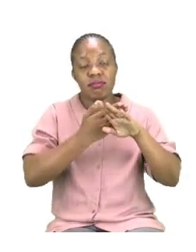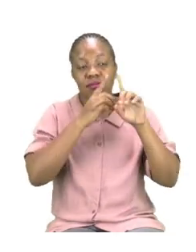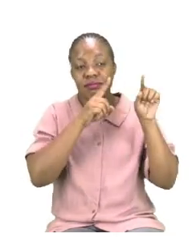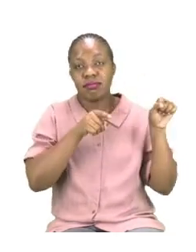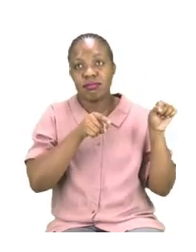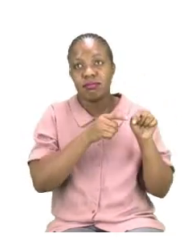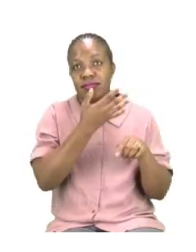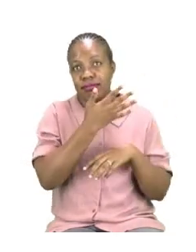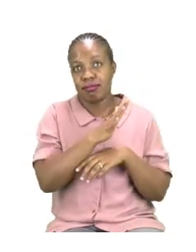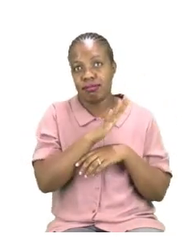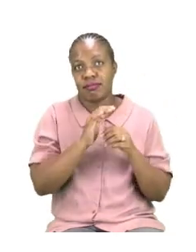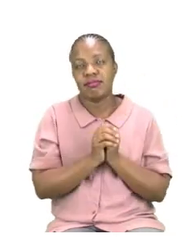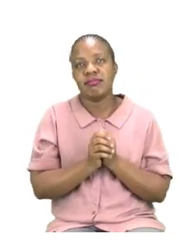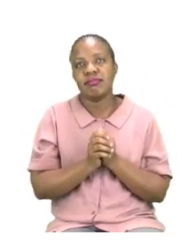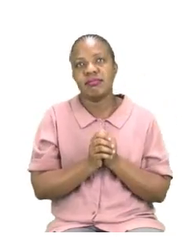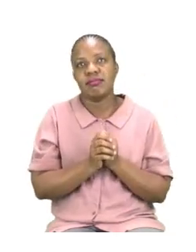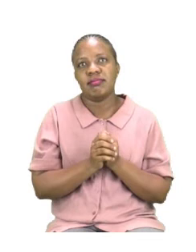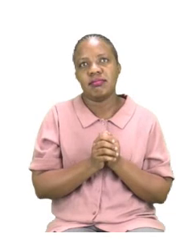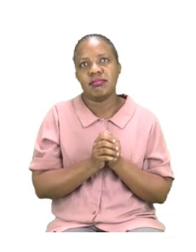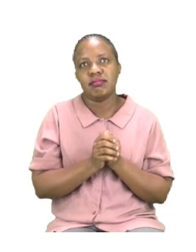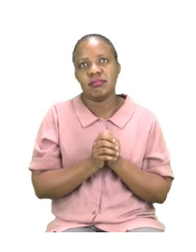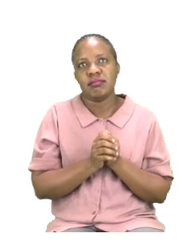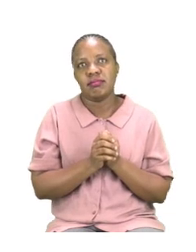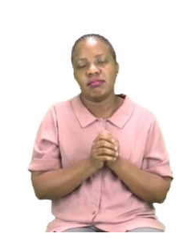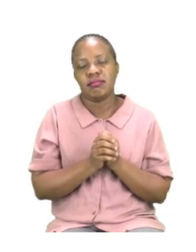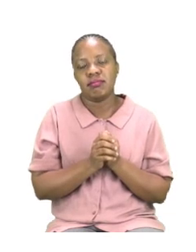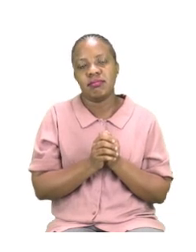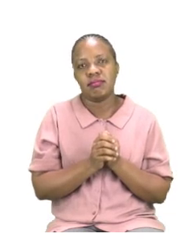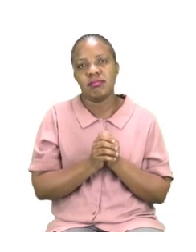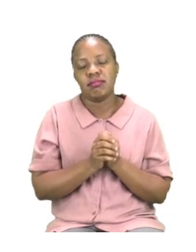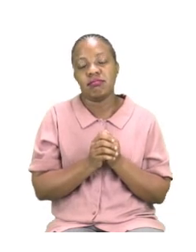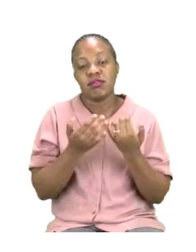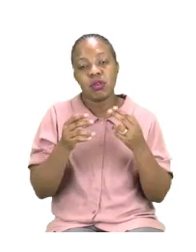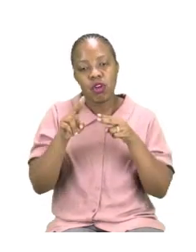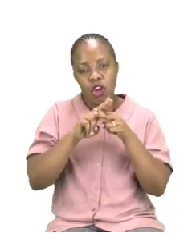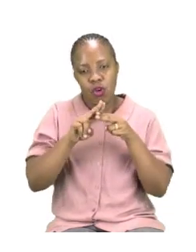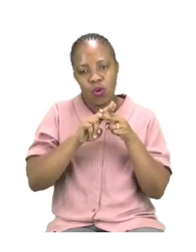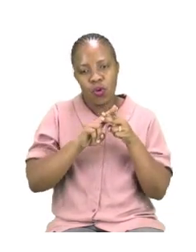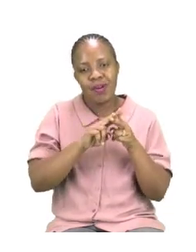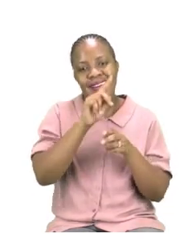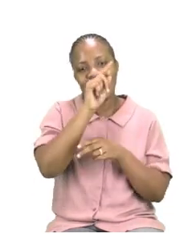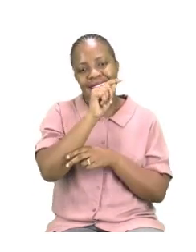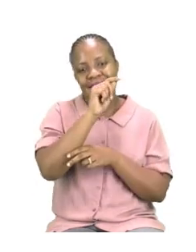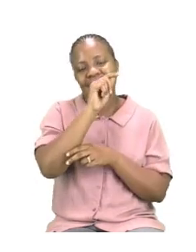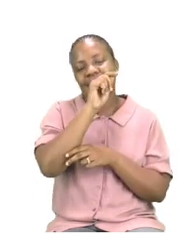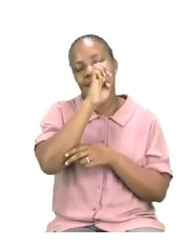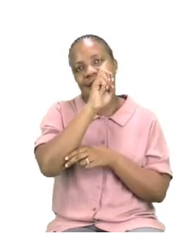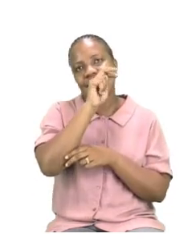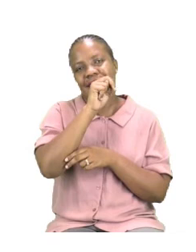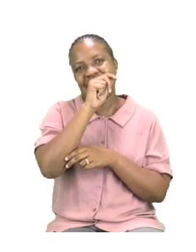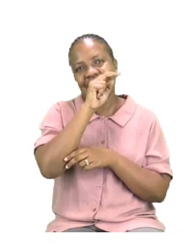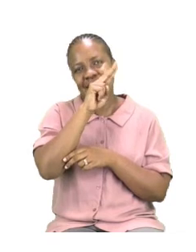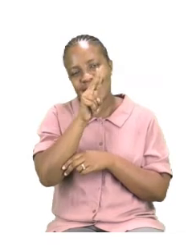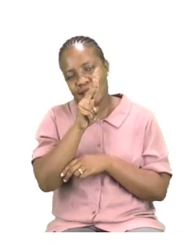type of adding, we will be using Mr. Tens and Mrs. Units to help us. So first,